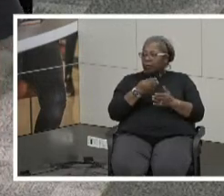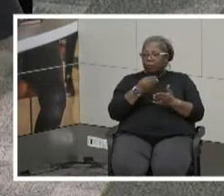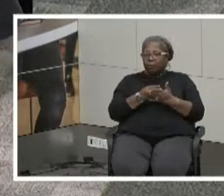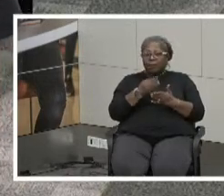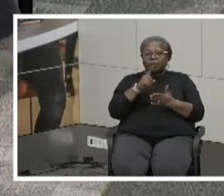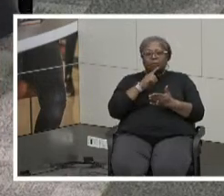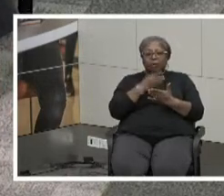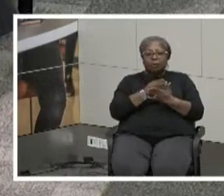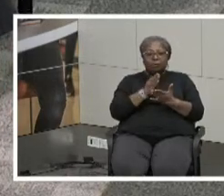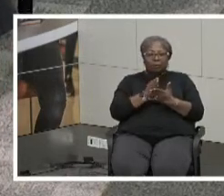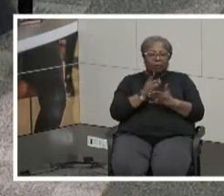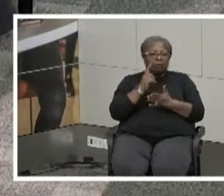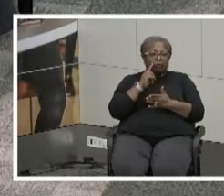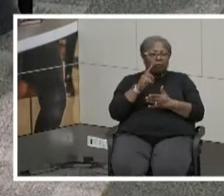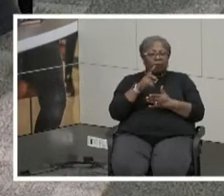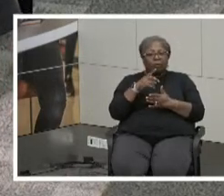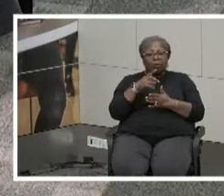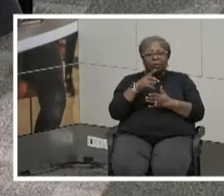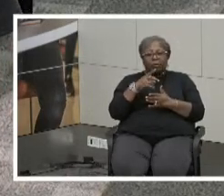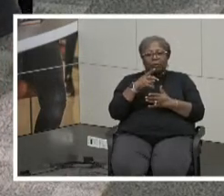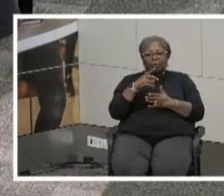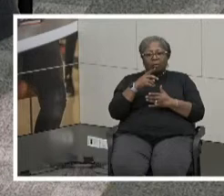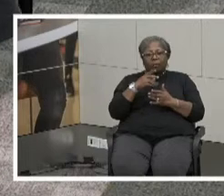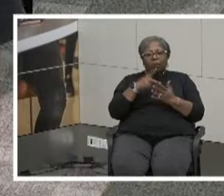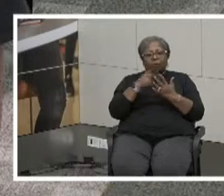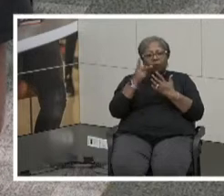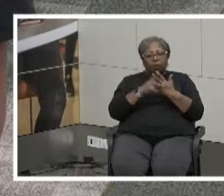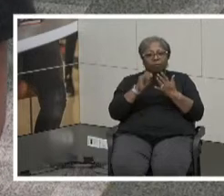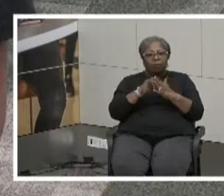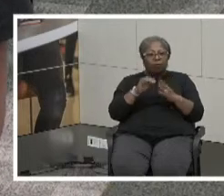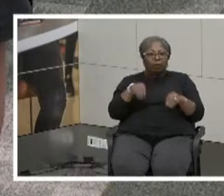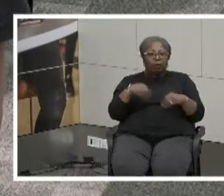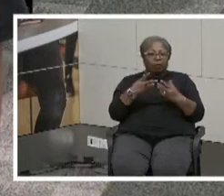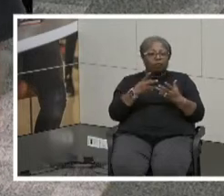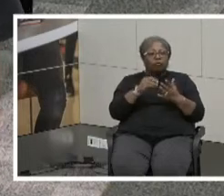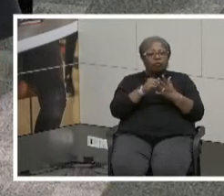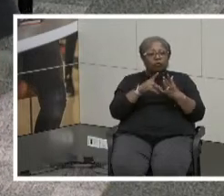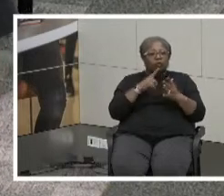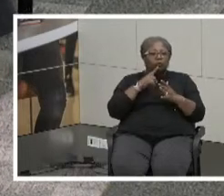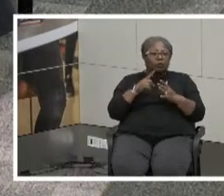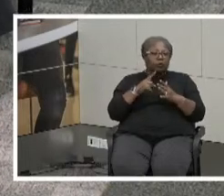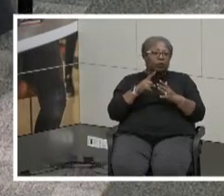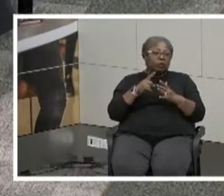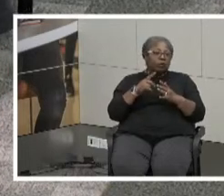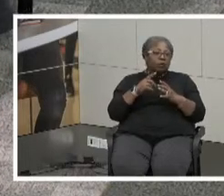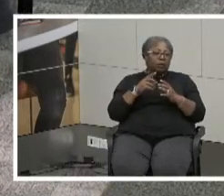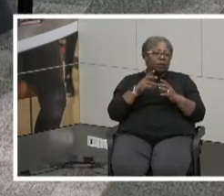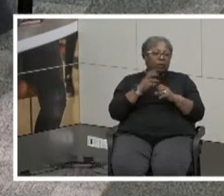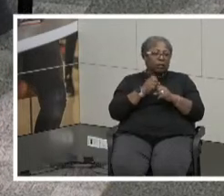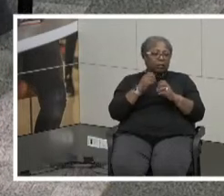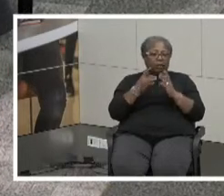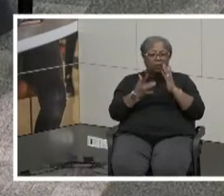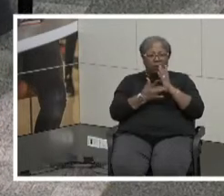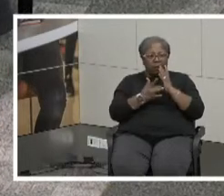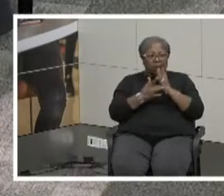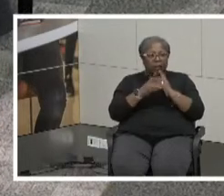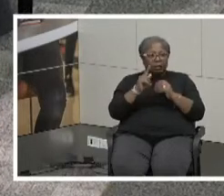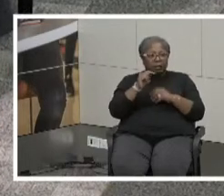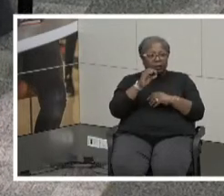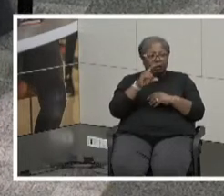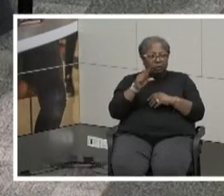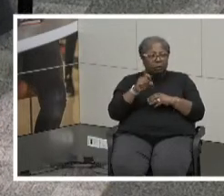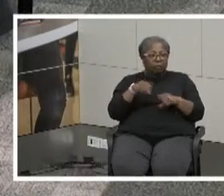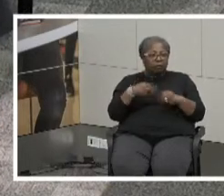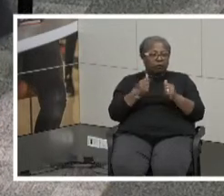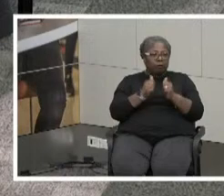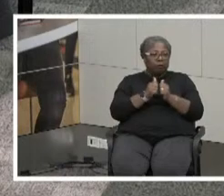budgeted for robotics programs a robotics program offers students the chance to engage with Cutting Edge technology and Industry standard tools providing